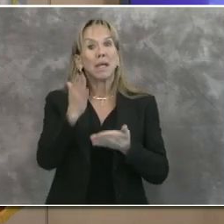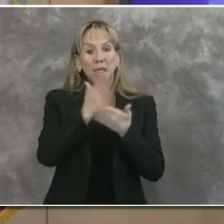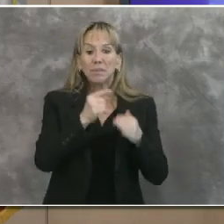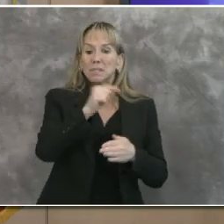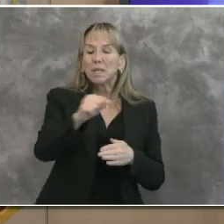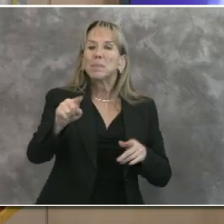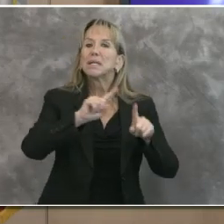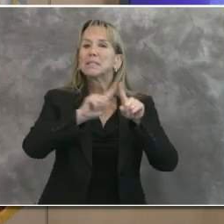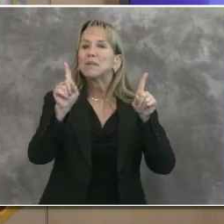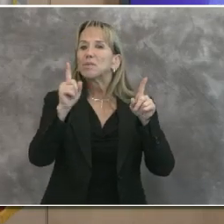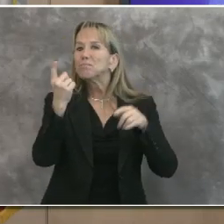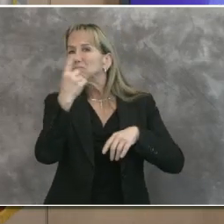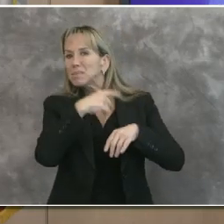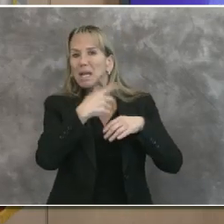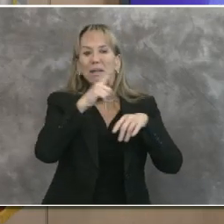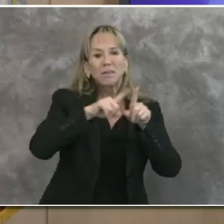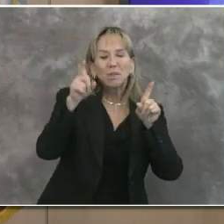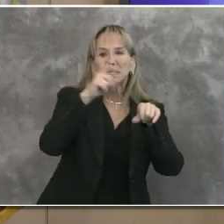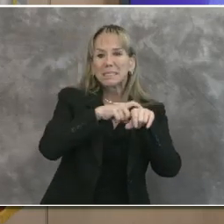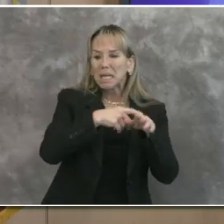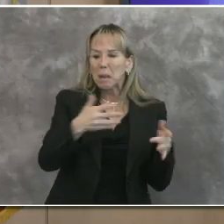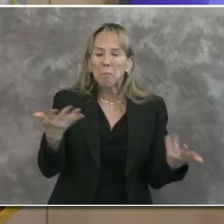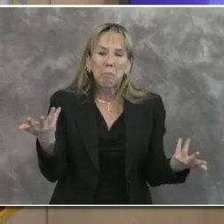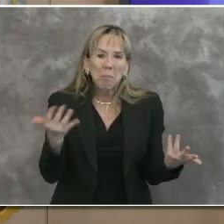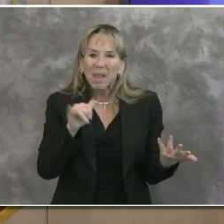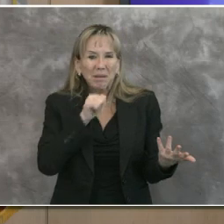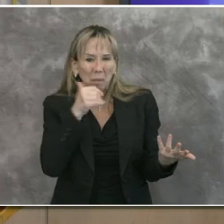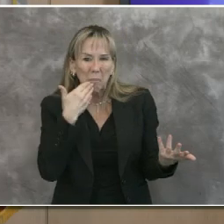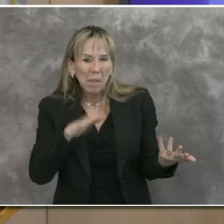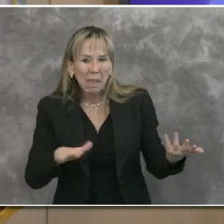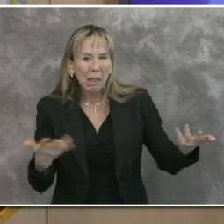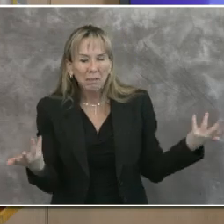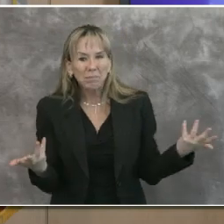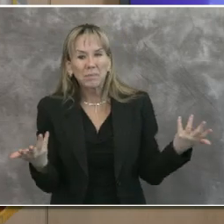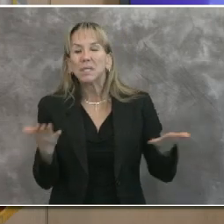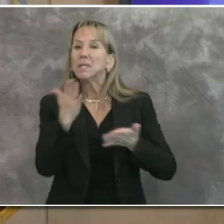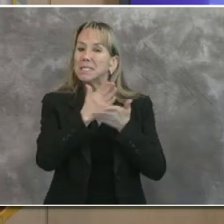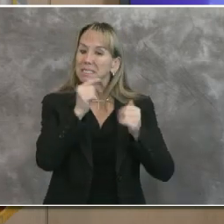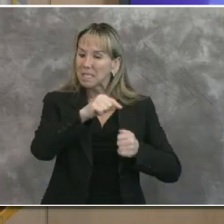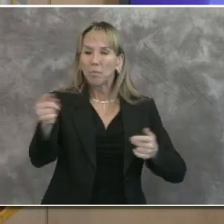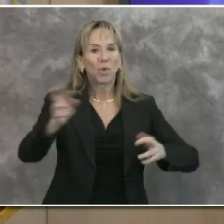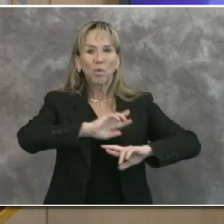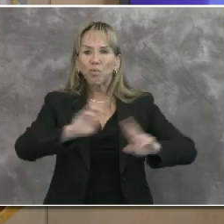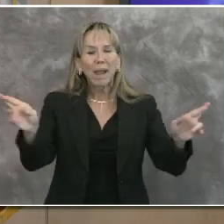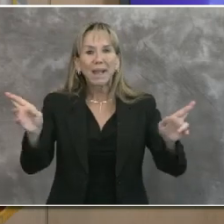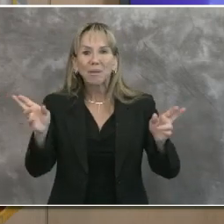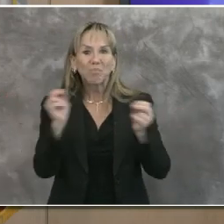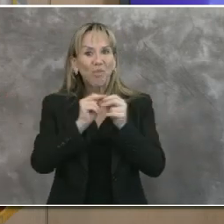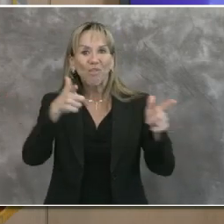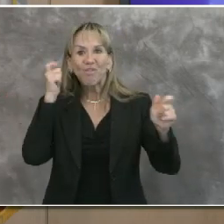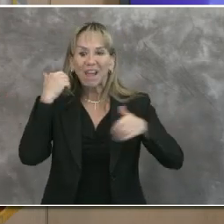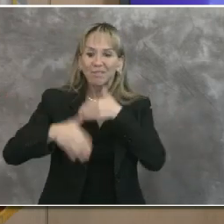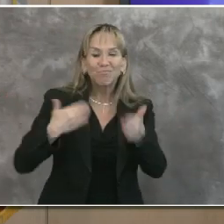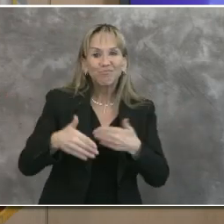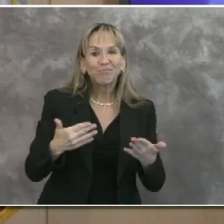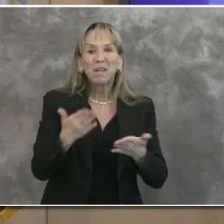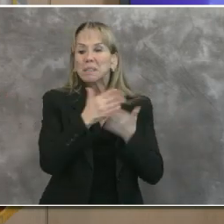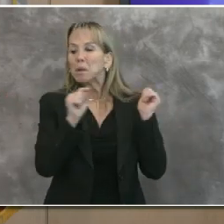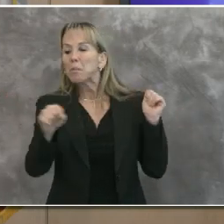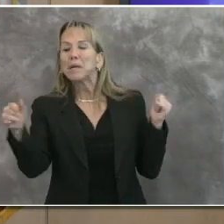it at a different pace, I don't think that that is a tremendously bad thing. Some cities were ready to go a little faster and a little swifter